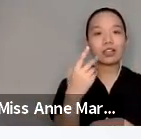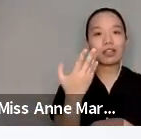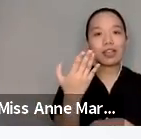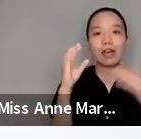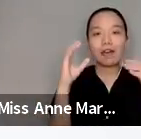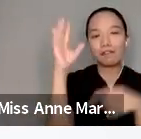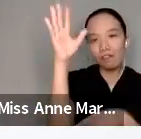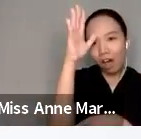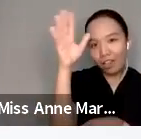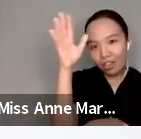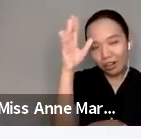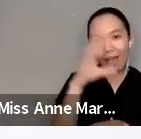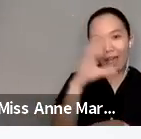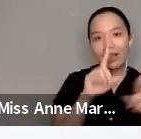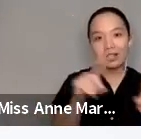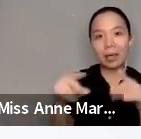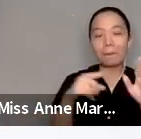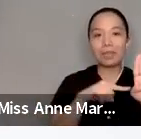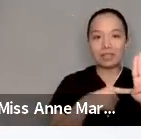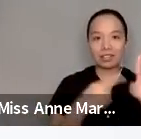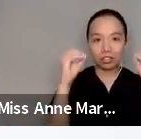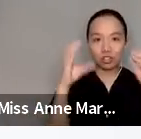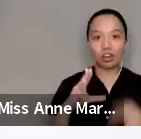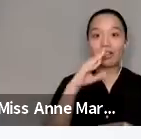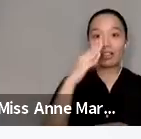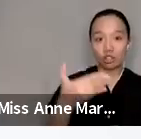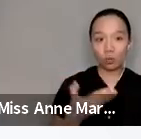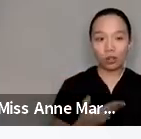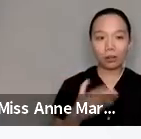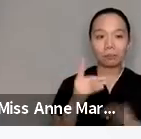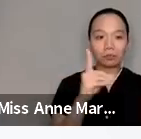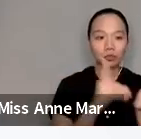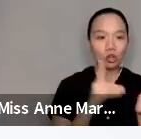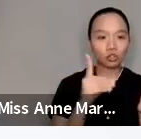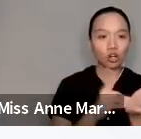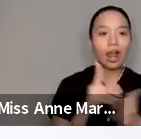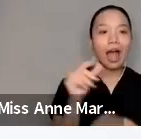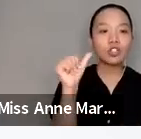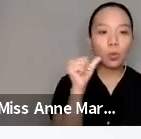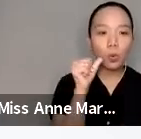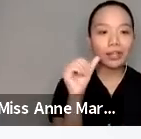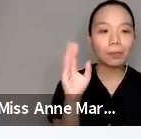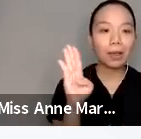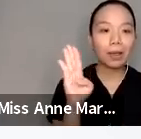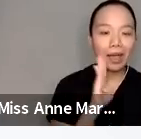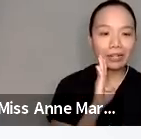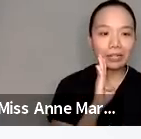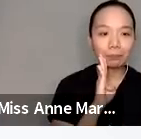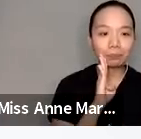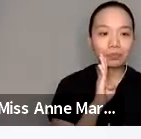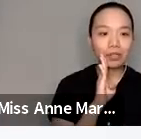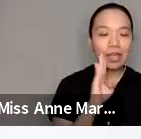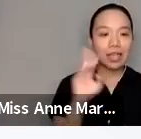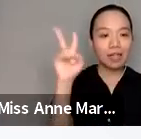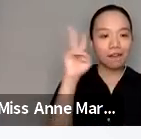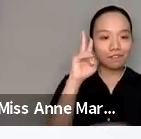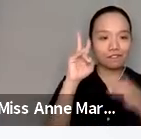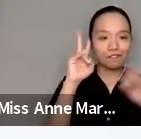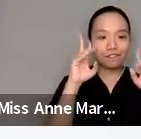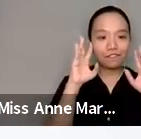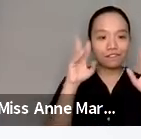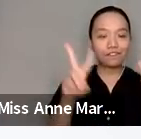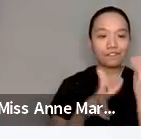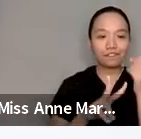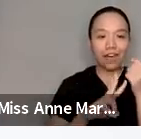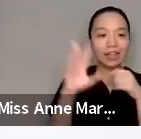as a beginning teacher. Let us all welcome Dr. Azwandi Bari, the Vice Dean for Student Affairs